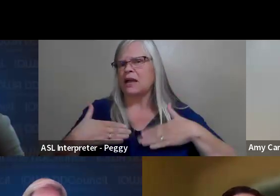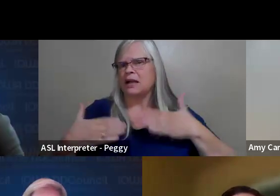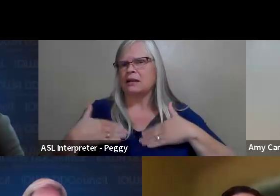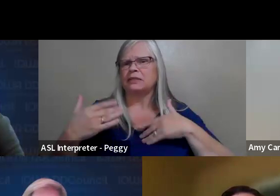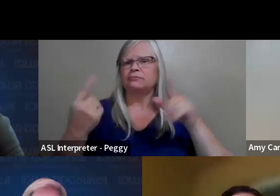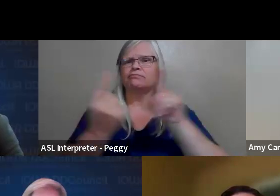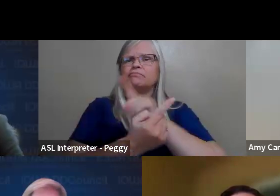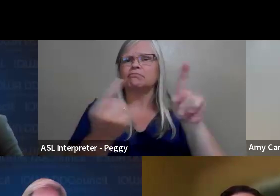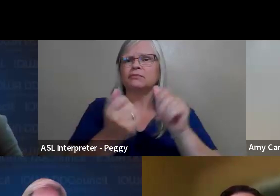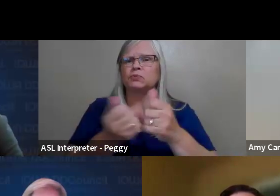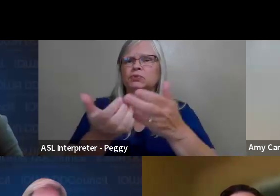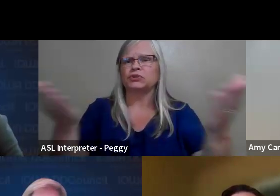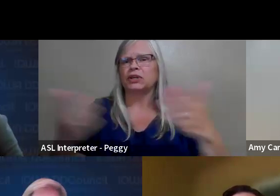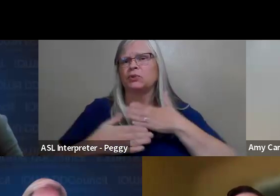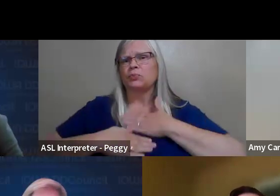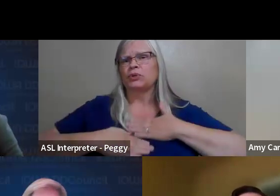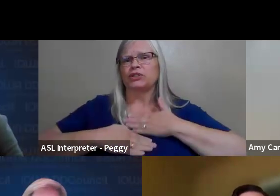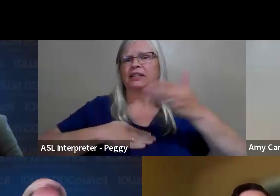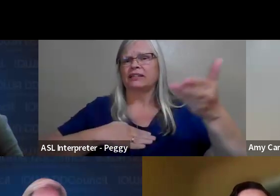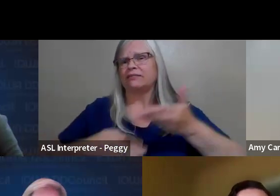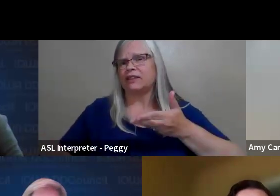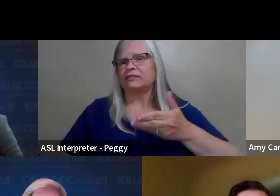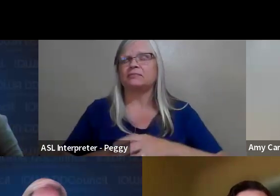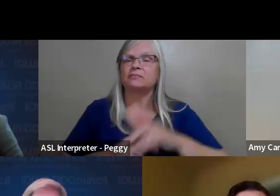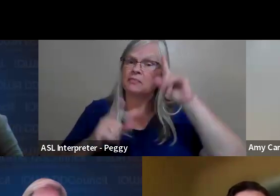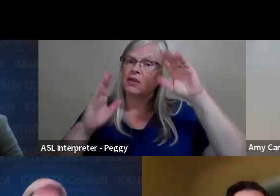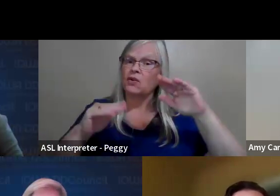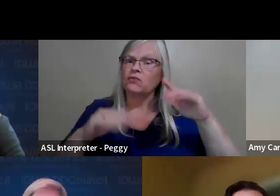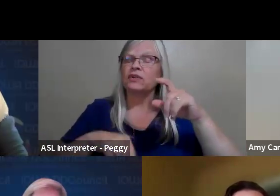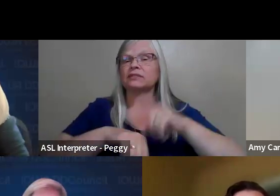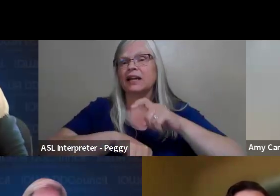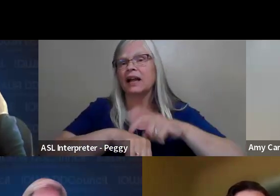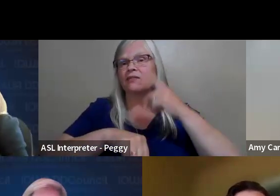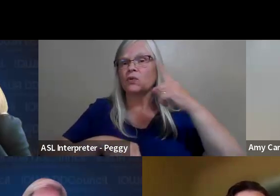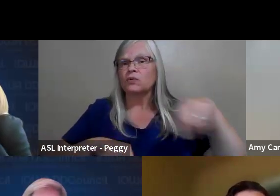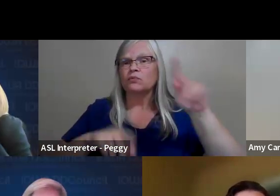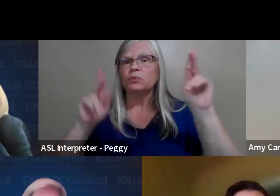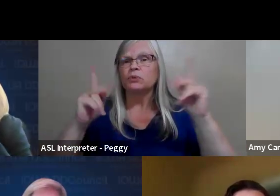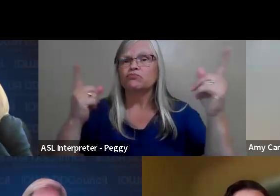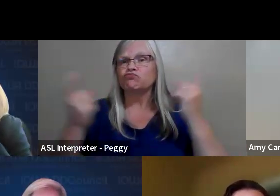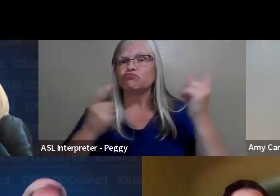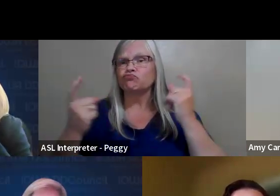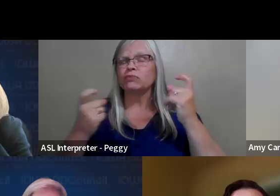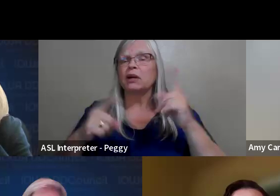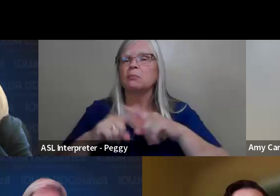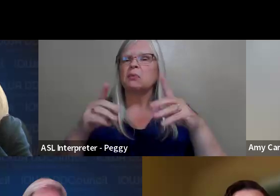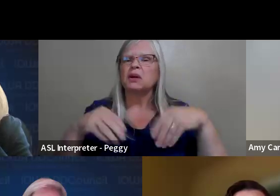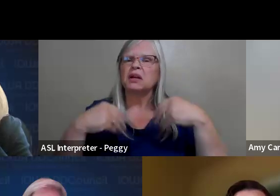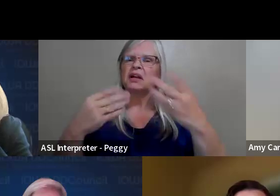with you. So I appreciate the invitation. I hope to have some time for questions, but let me just give you a